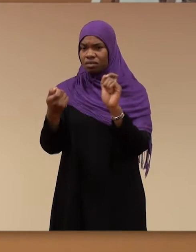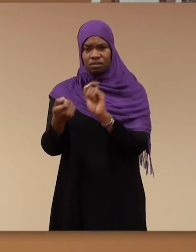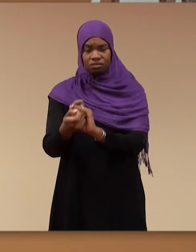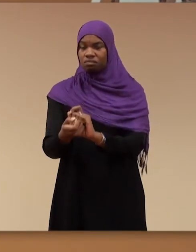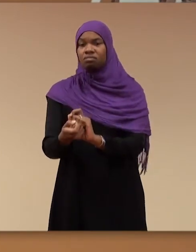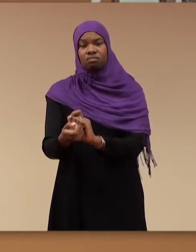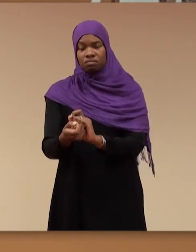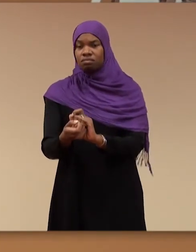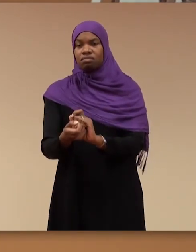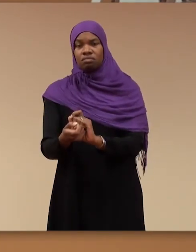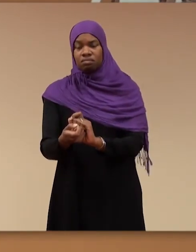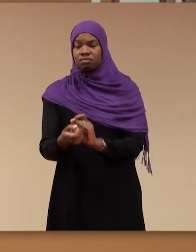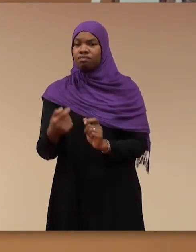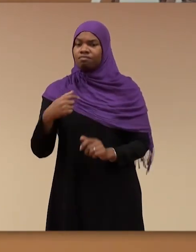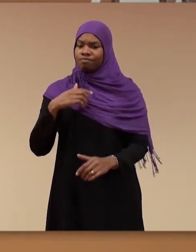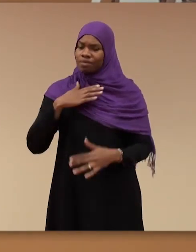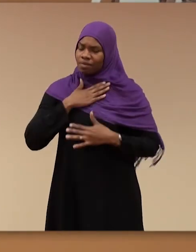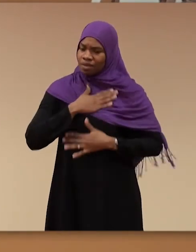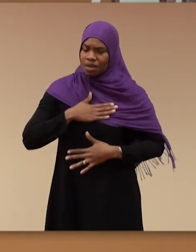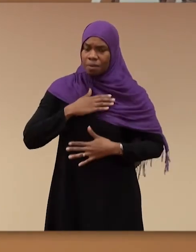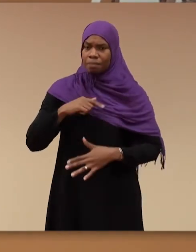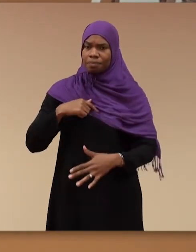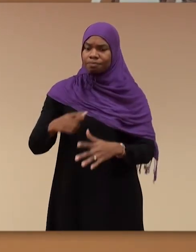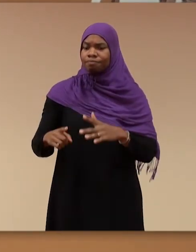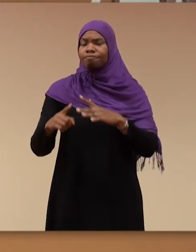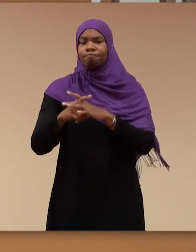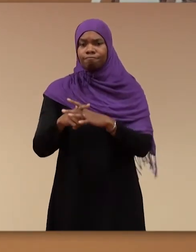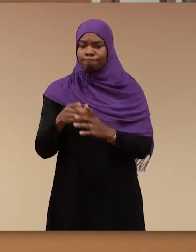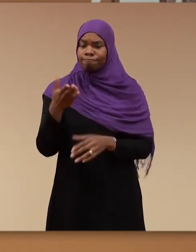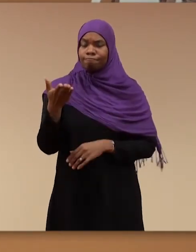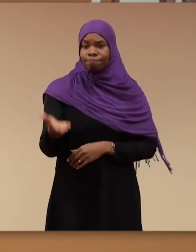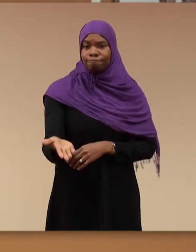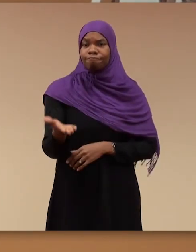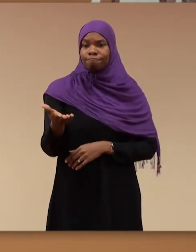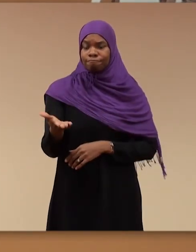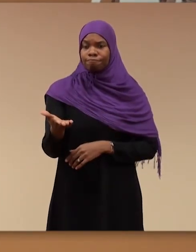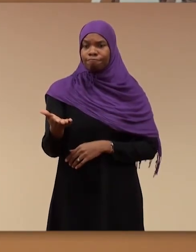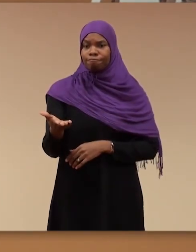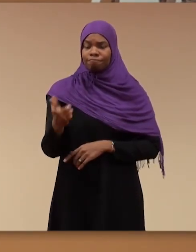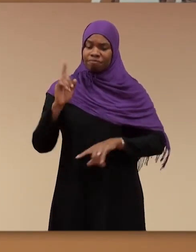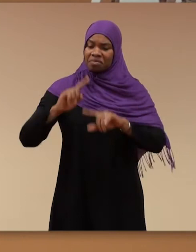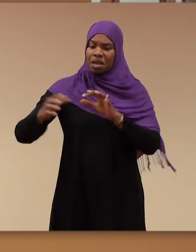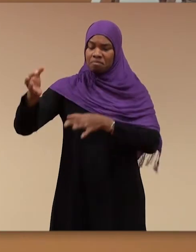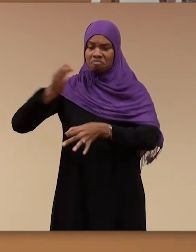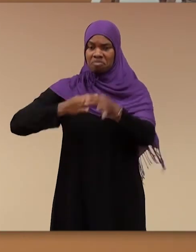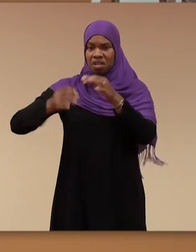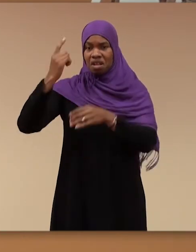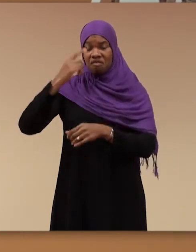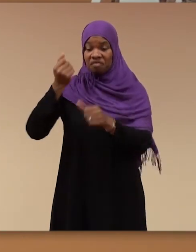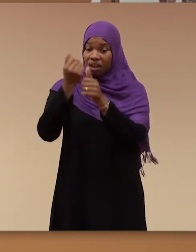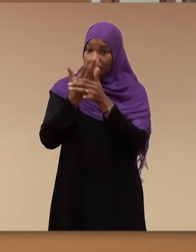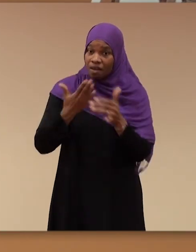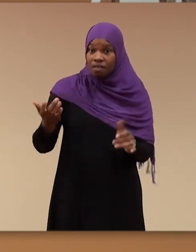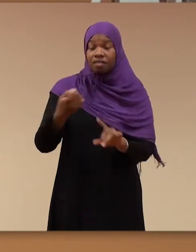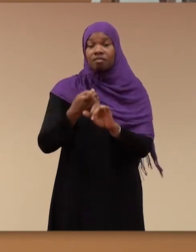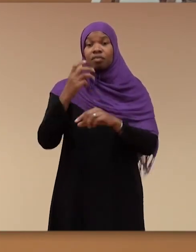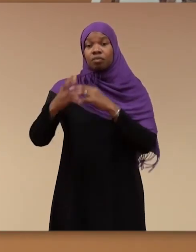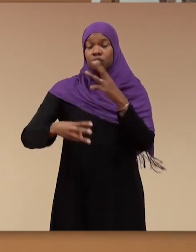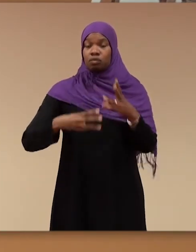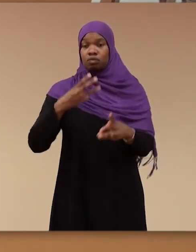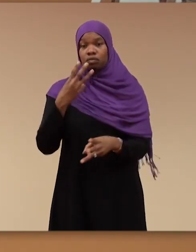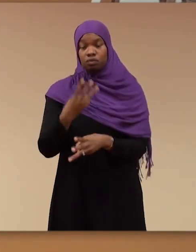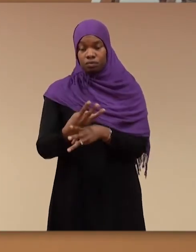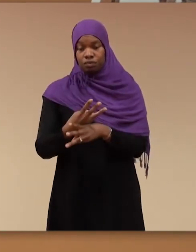me everything in this world. And humrun na'am means the best of the camels, which is a